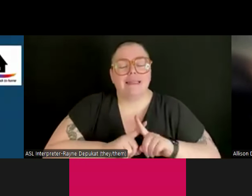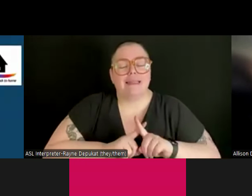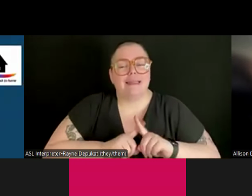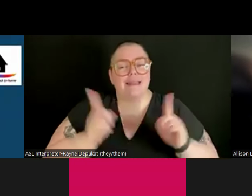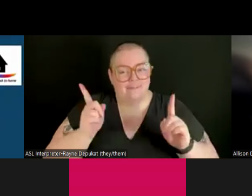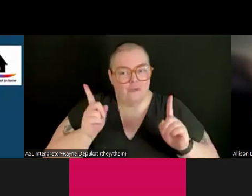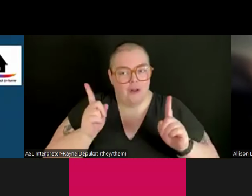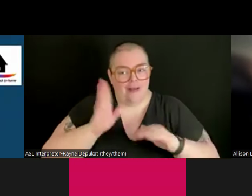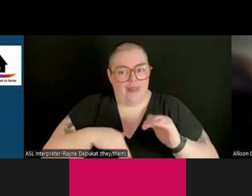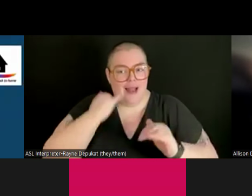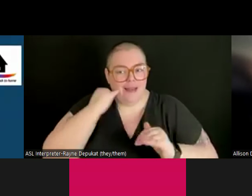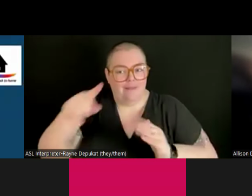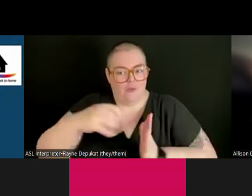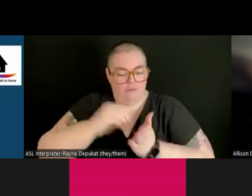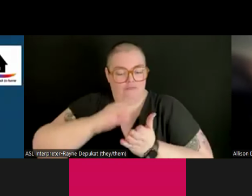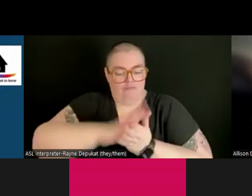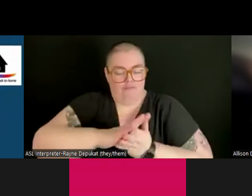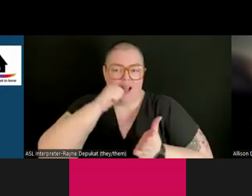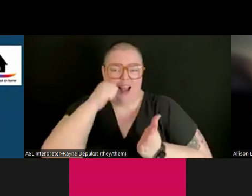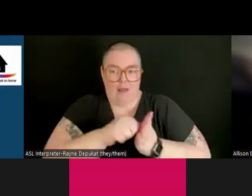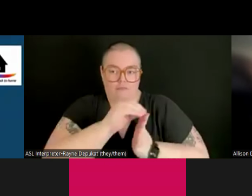if you put it in writing.